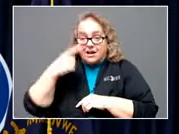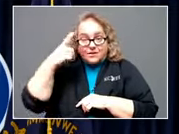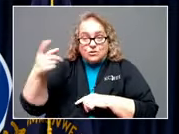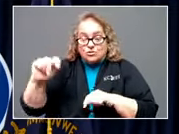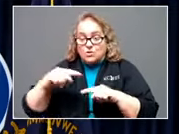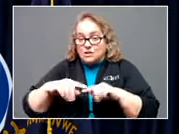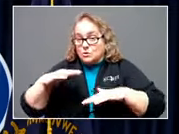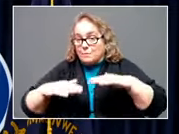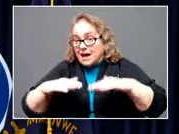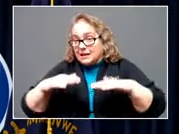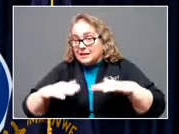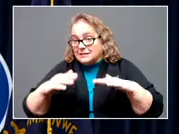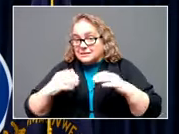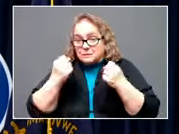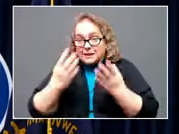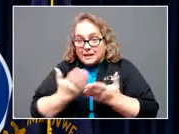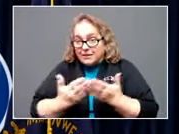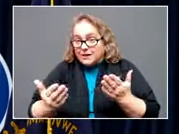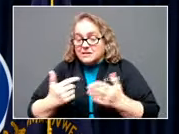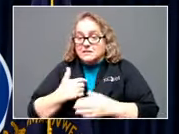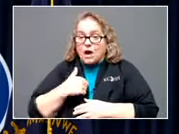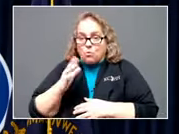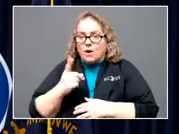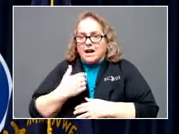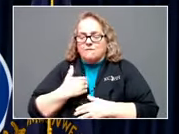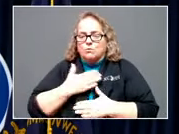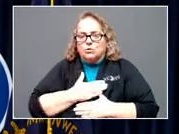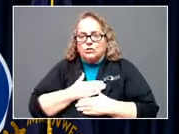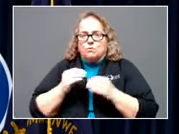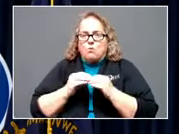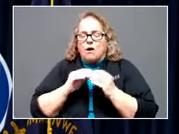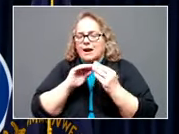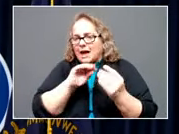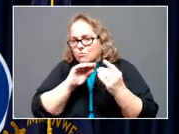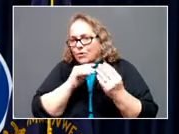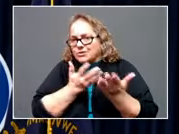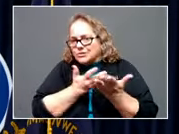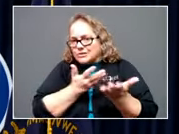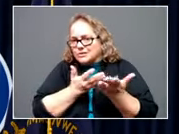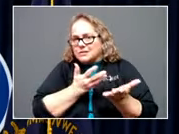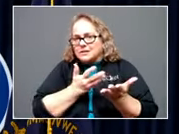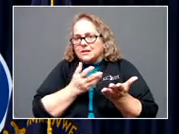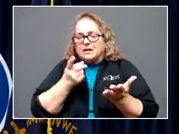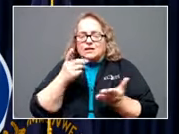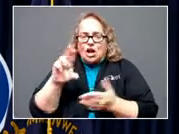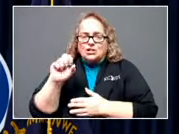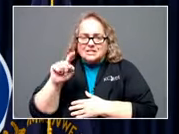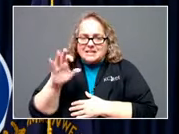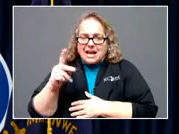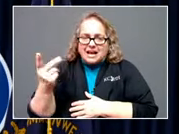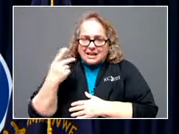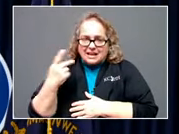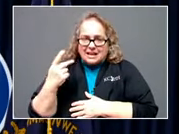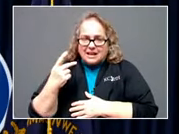things. I would have appreciated more collaboration on, I mean, both Dr. Stack and I have been